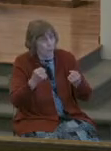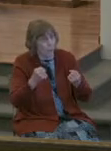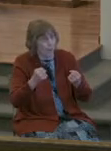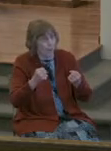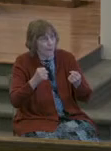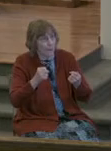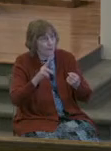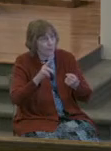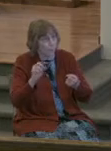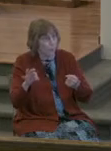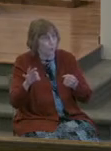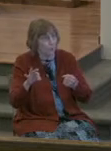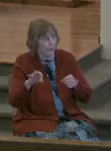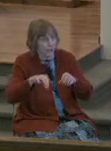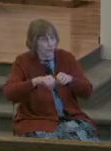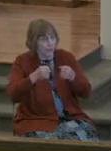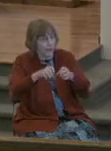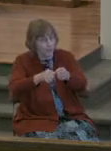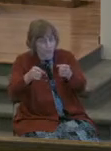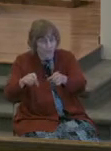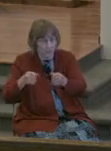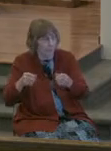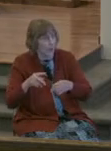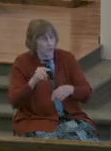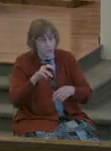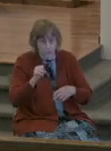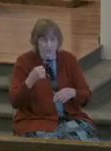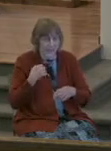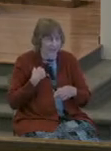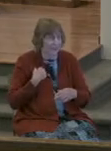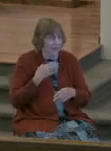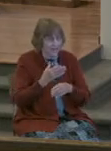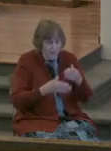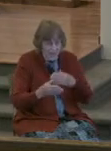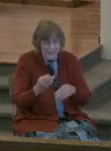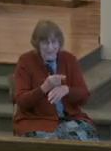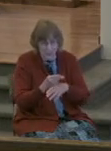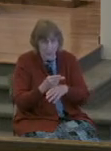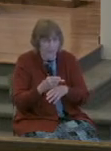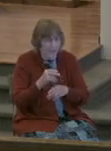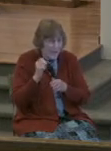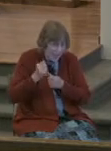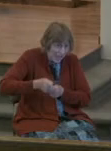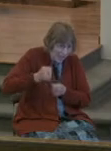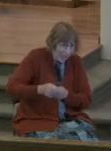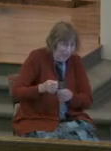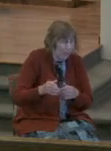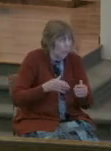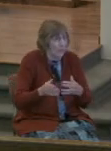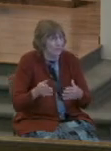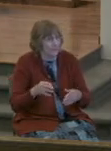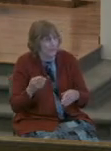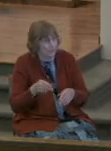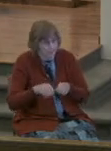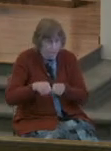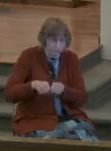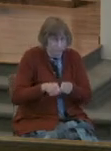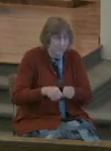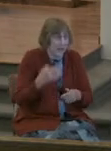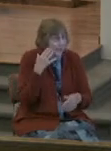roof, to break it up. Now, I don't know what tools they had. I don't know if they used their hands, if they had axes, picks, whatever, jackhammers, I don't